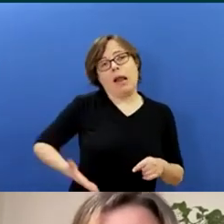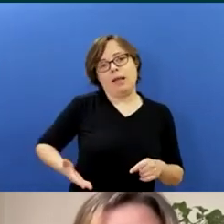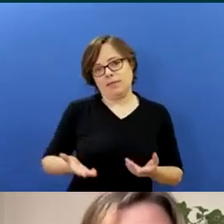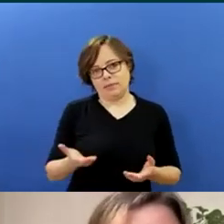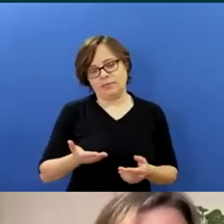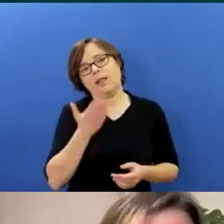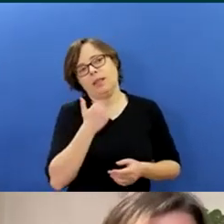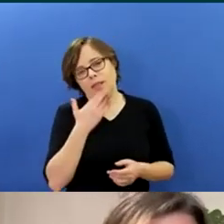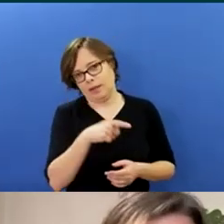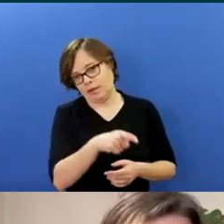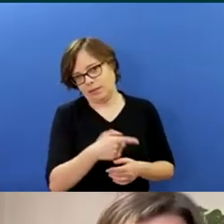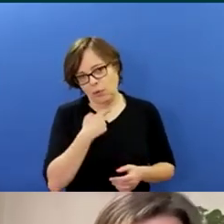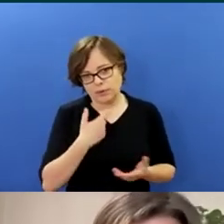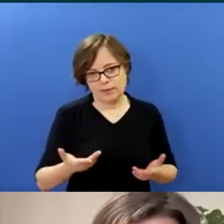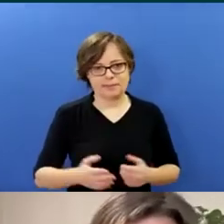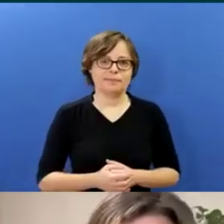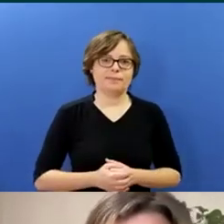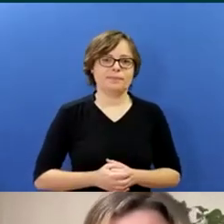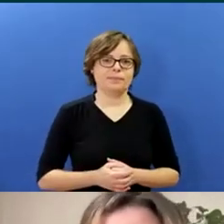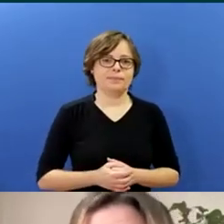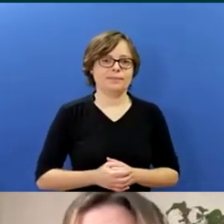For some reason, it's not.